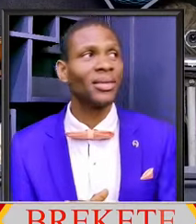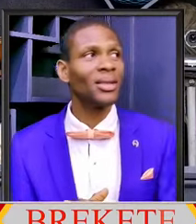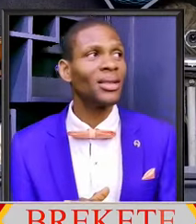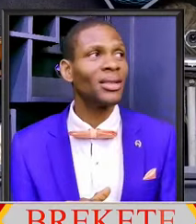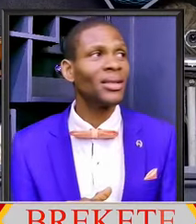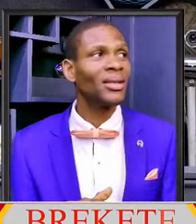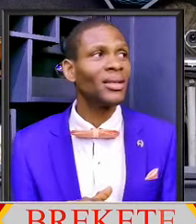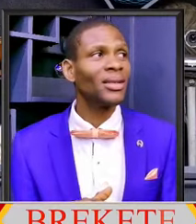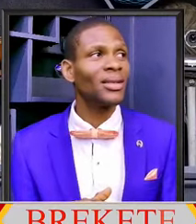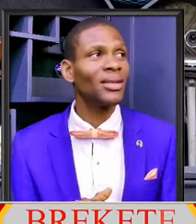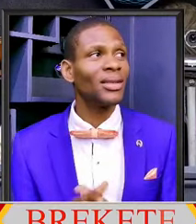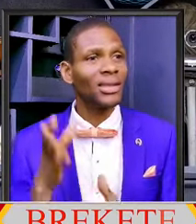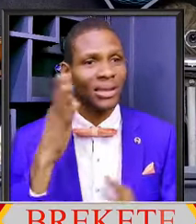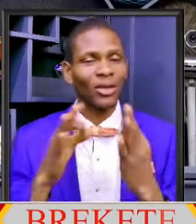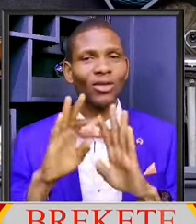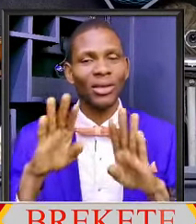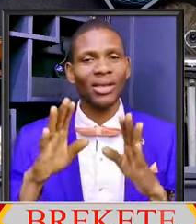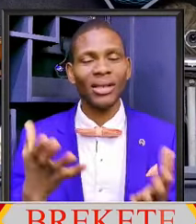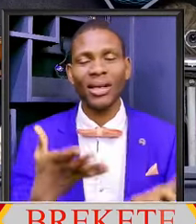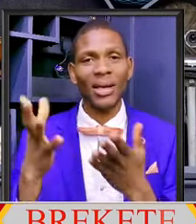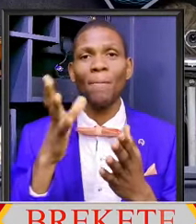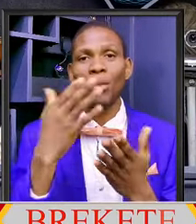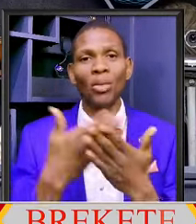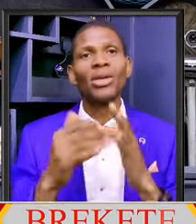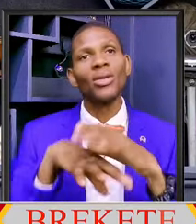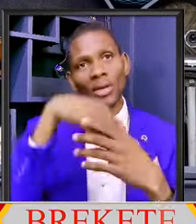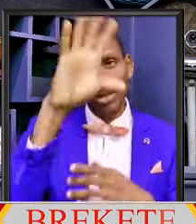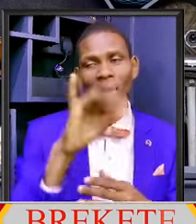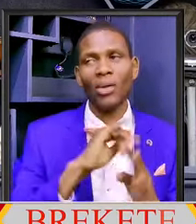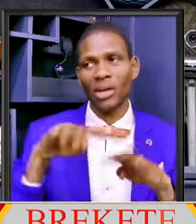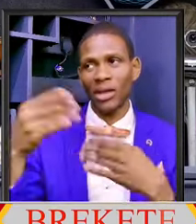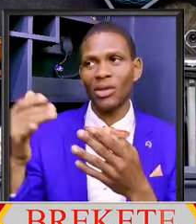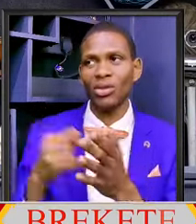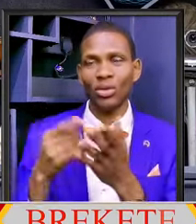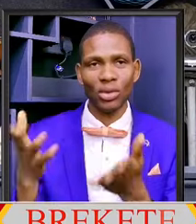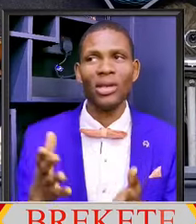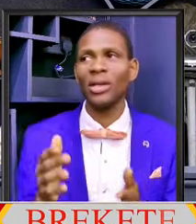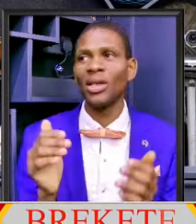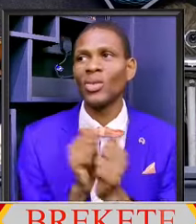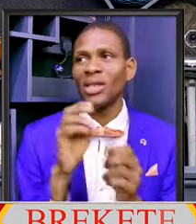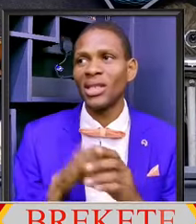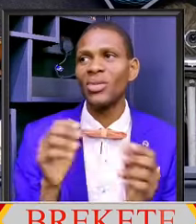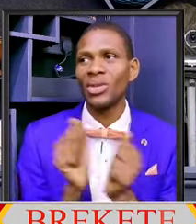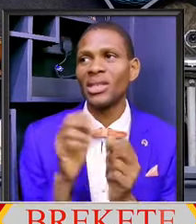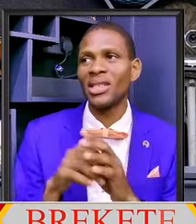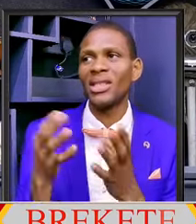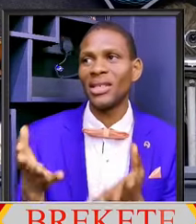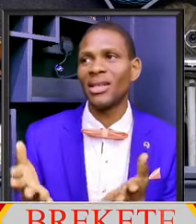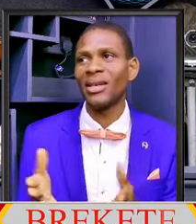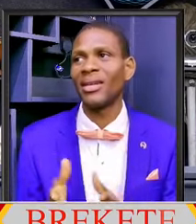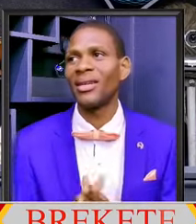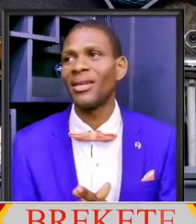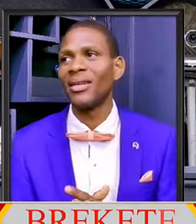He said, where you go carry money, go outside. Why not? That is within us.